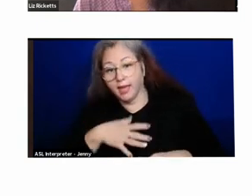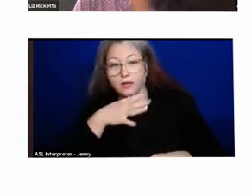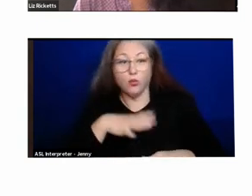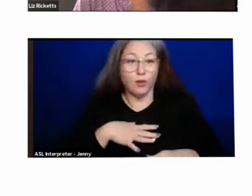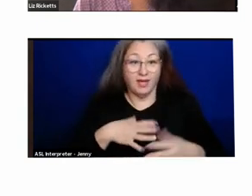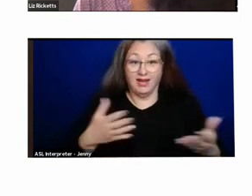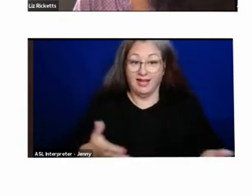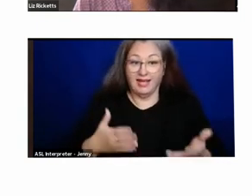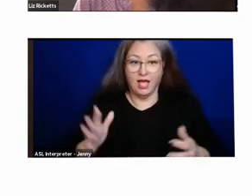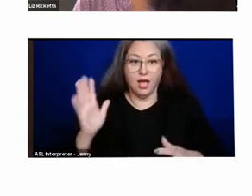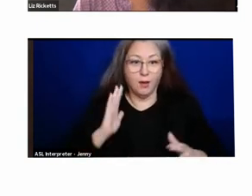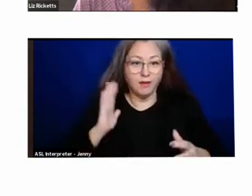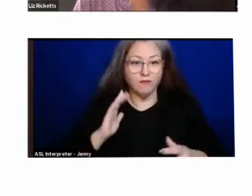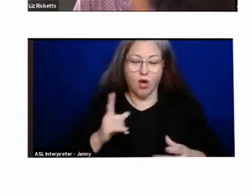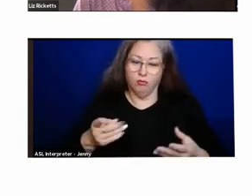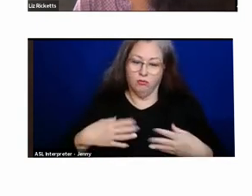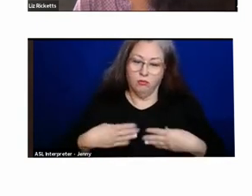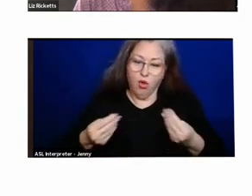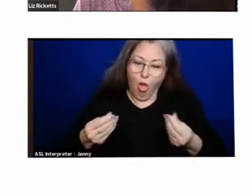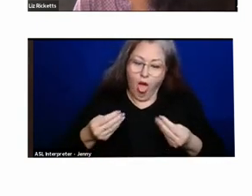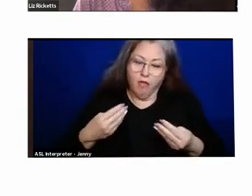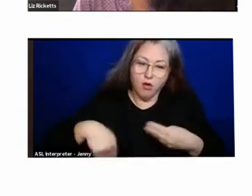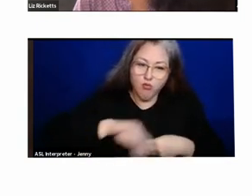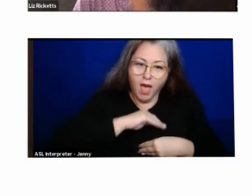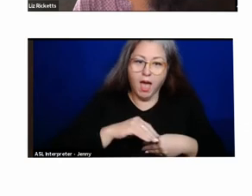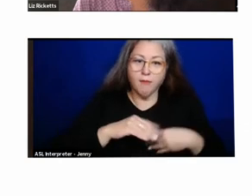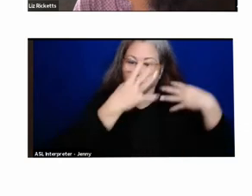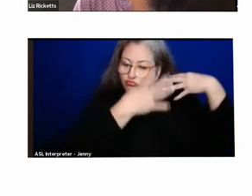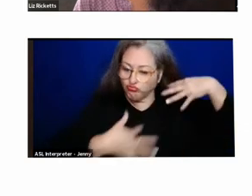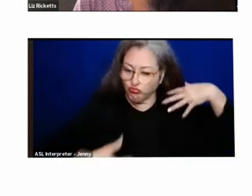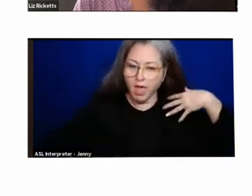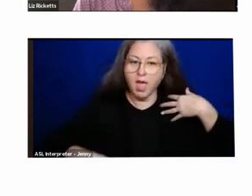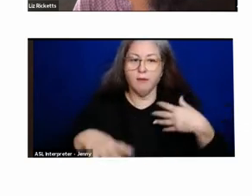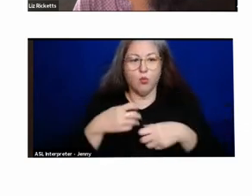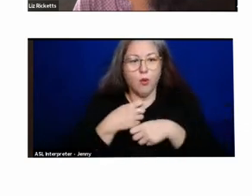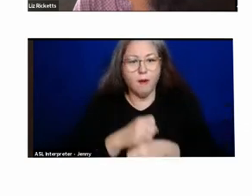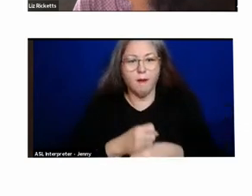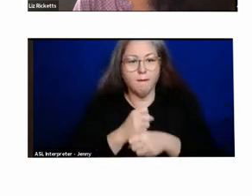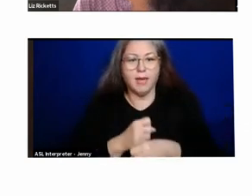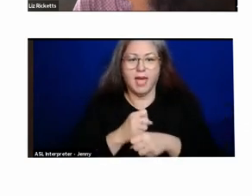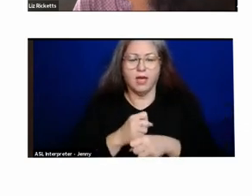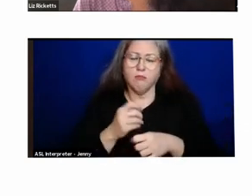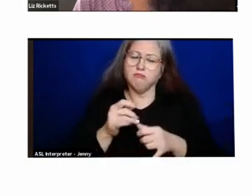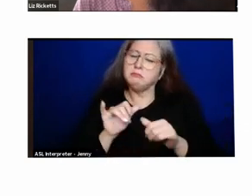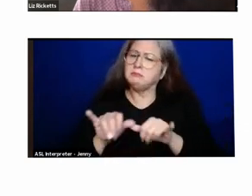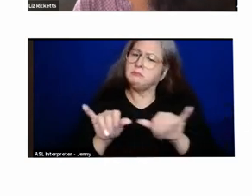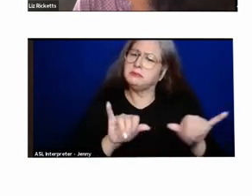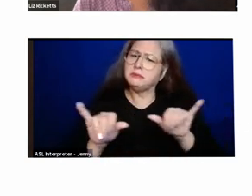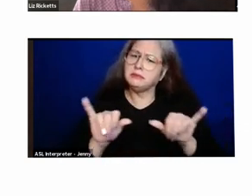used to wrap cloth and drape in cloth and create very similar styles